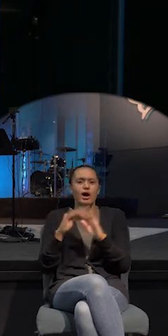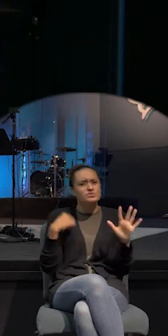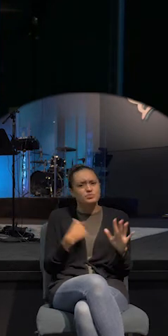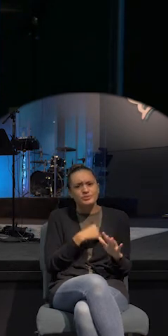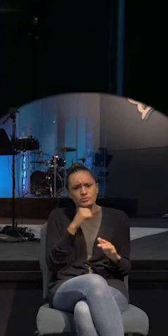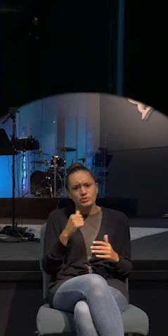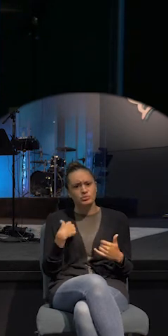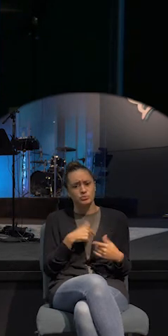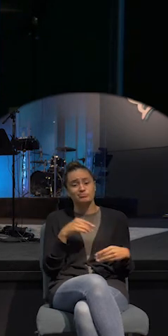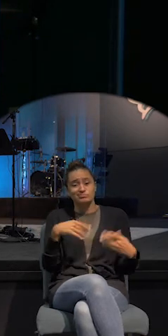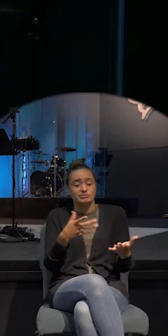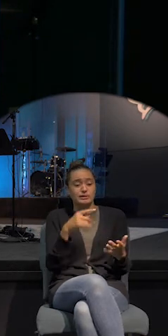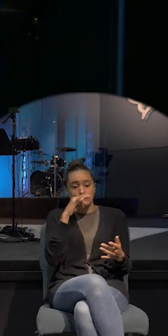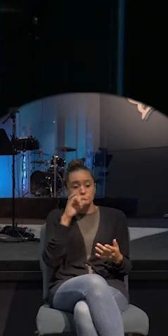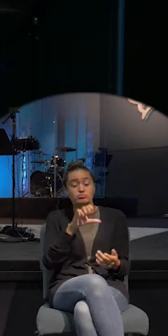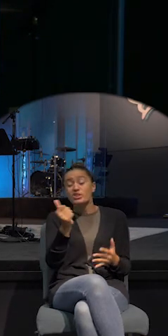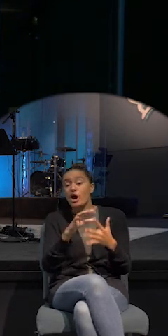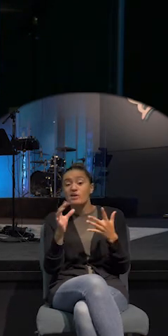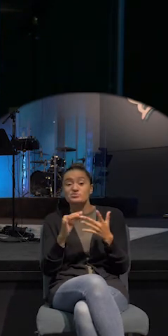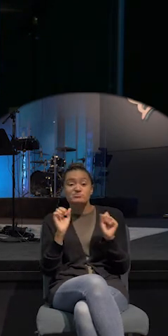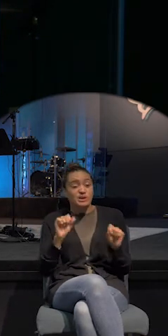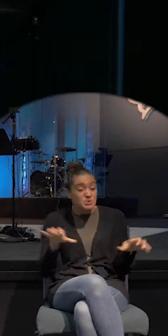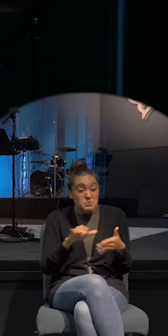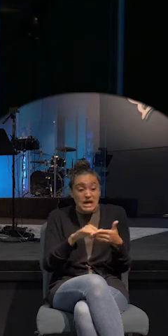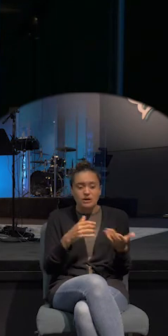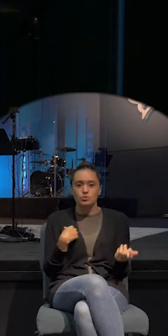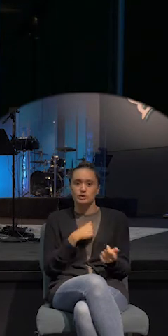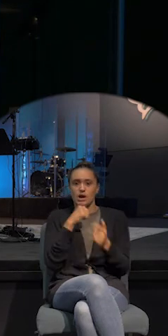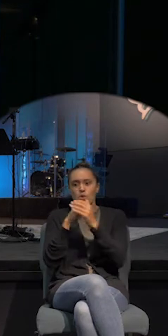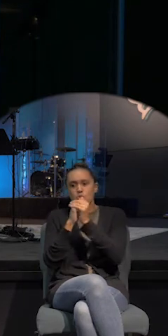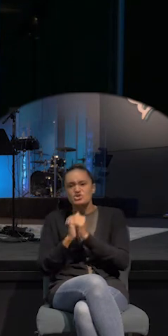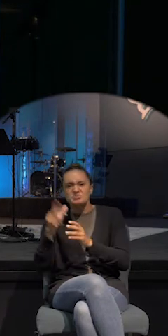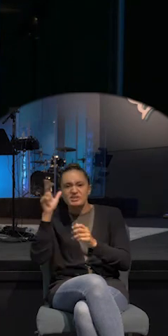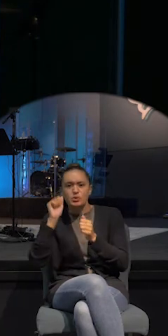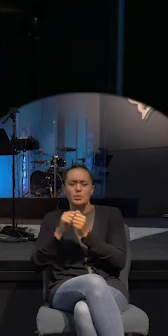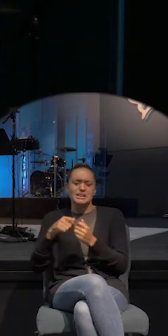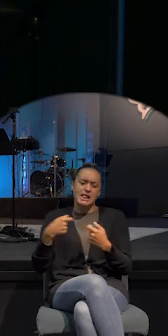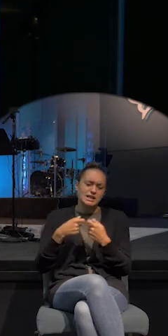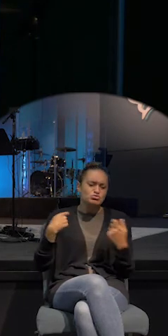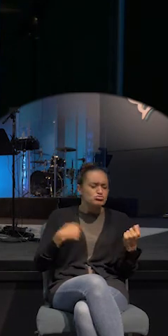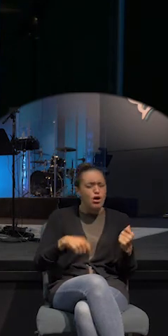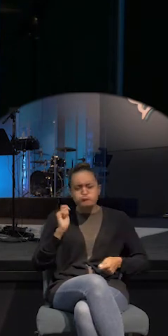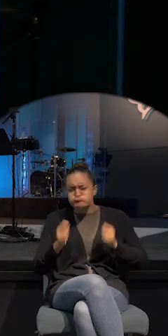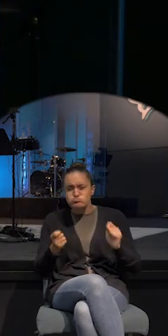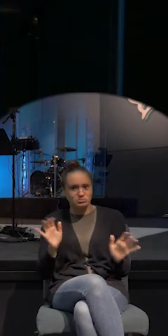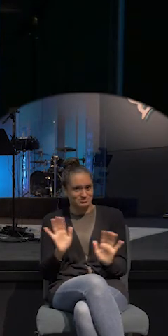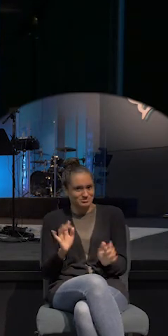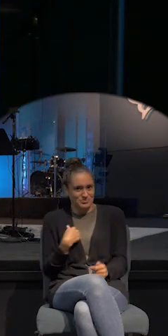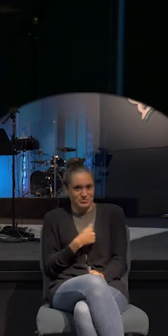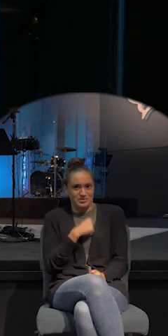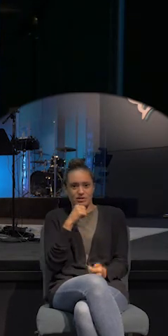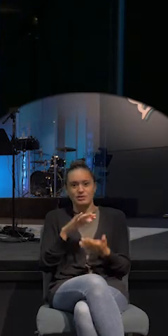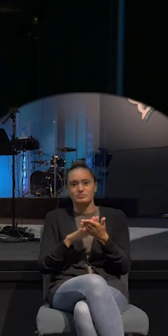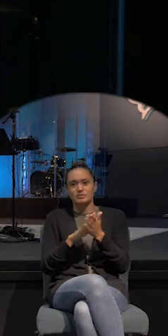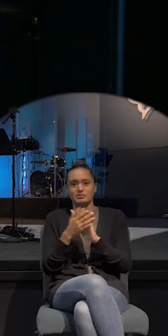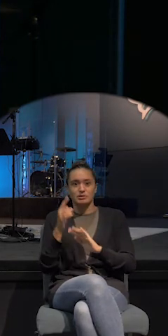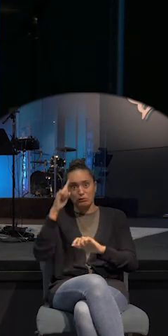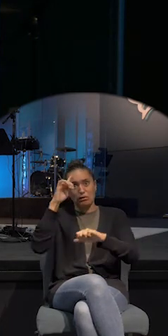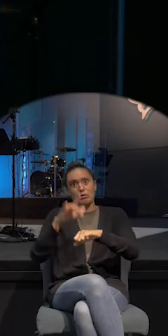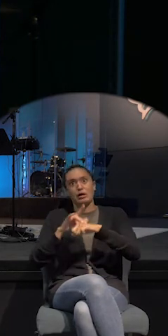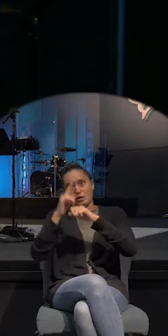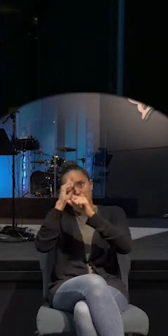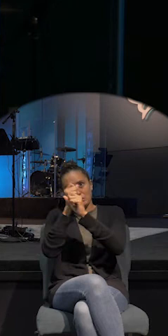giving the kids an option. We weren't worshiping the devil with electric guitars and drum beats. We weren't going into voodoo